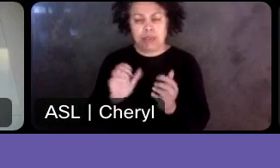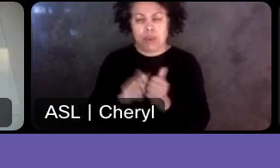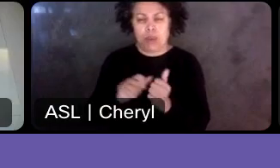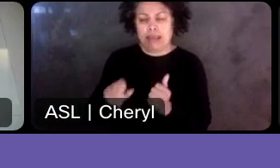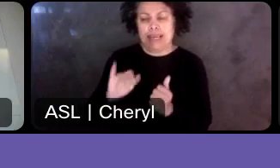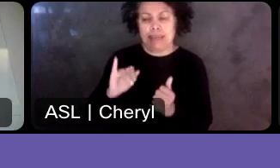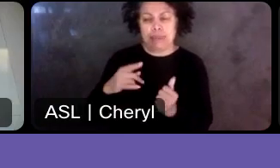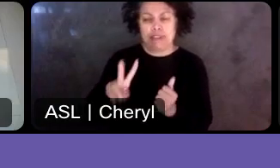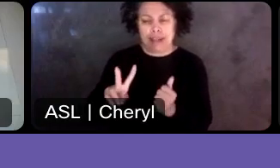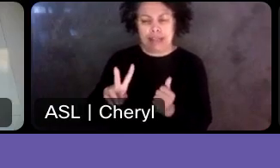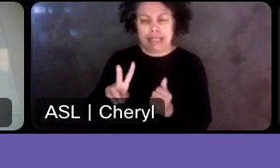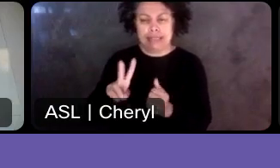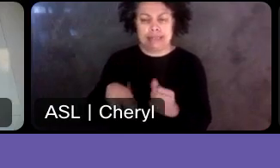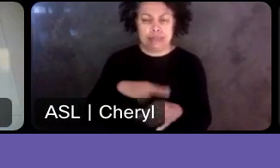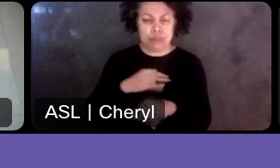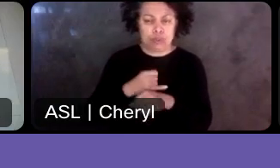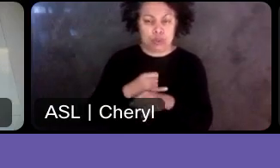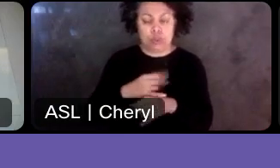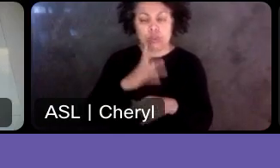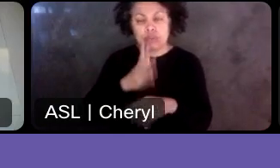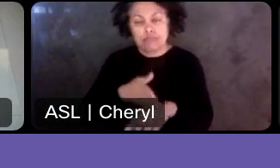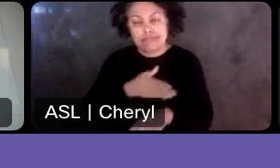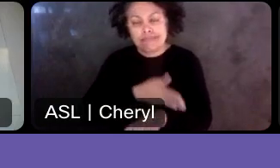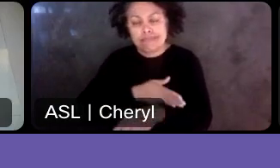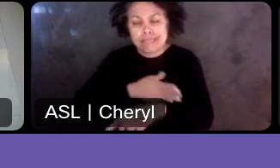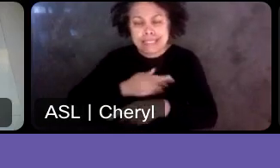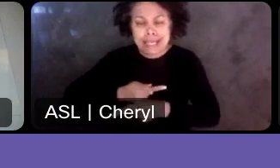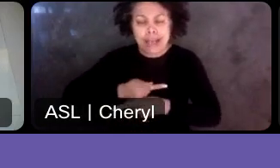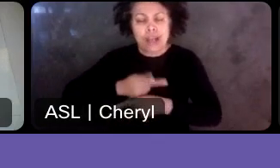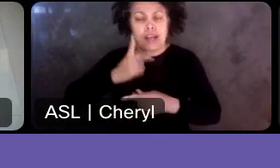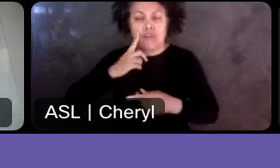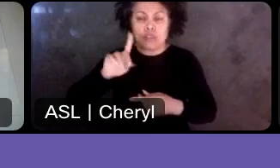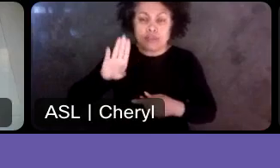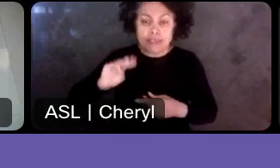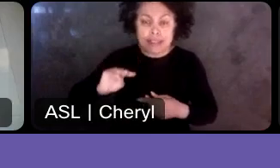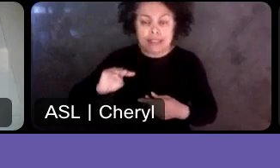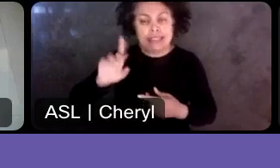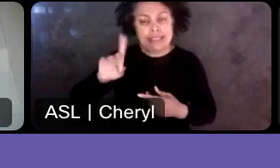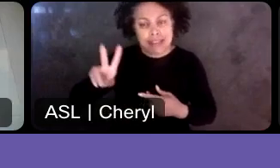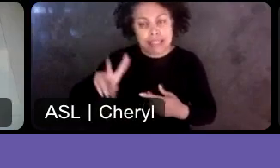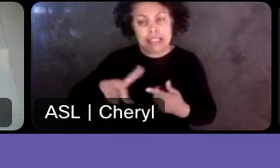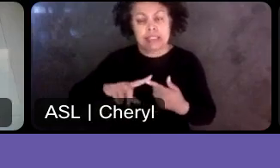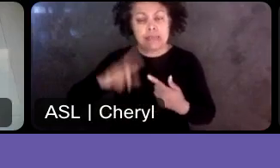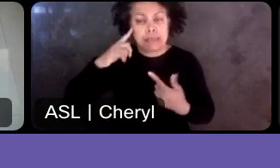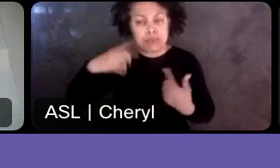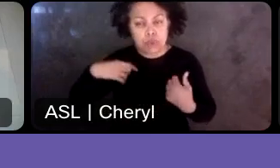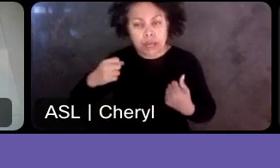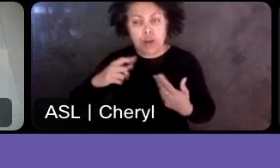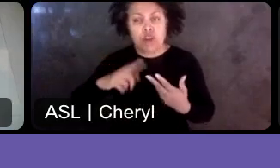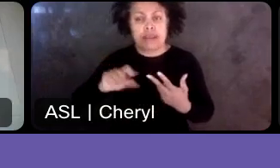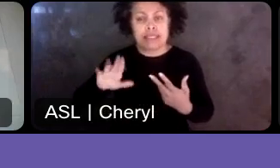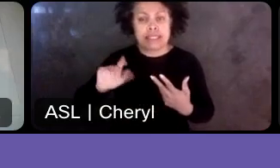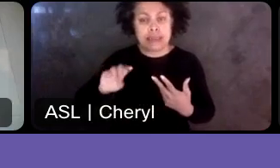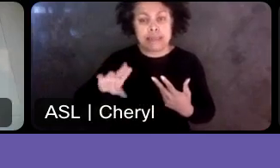Violence to improve care across domestic violence, mental health, and substance use services. This tip